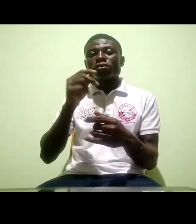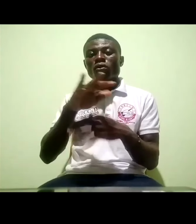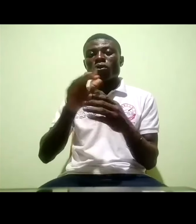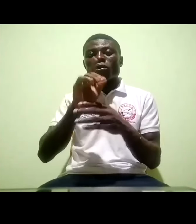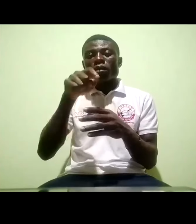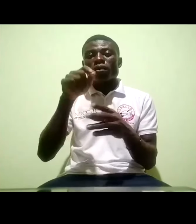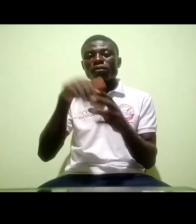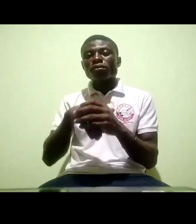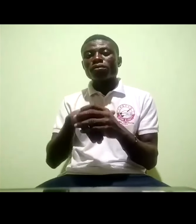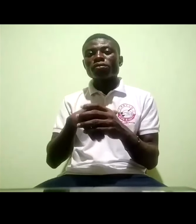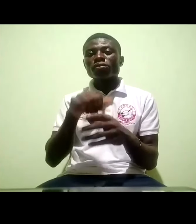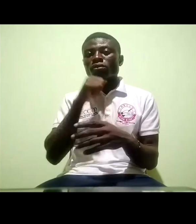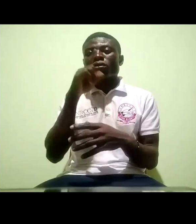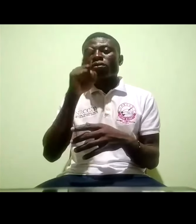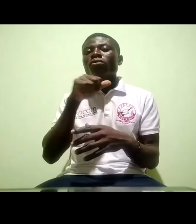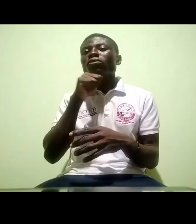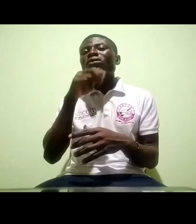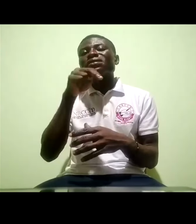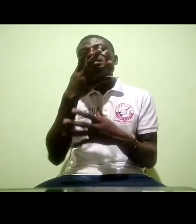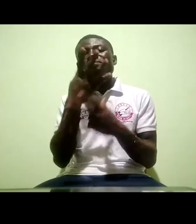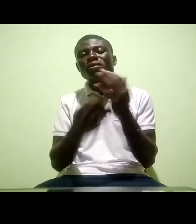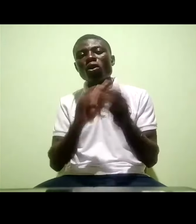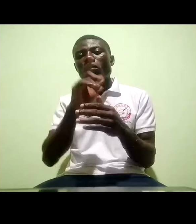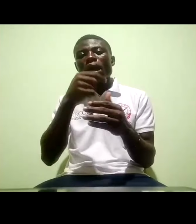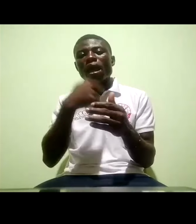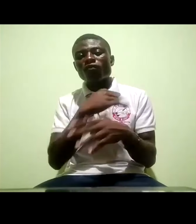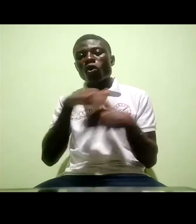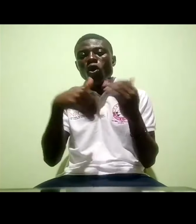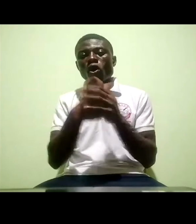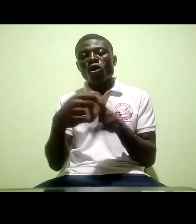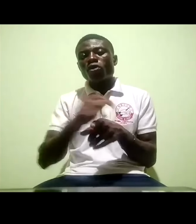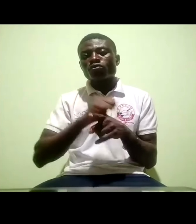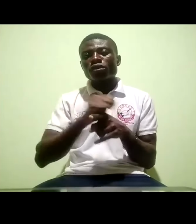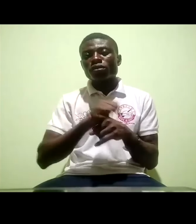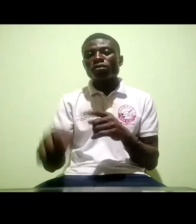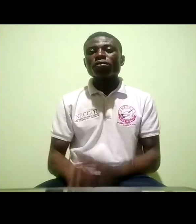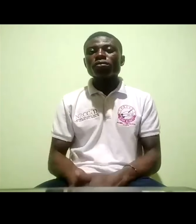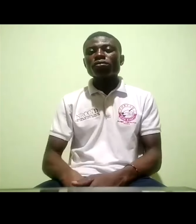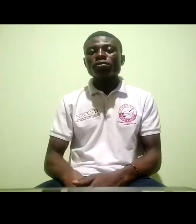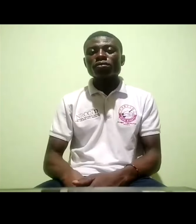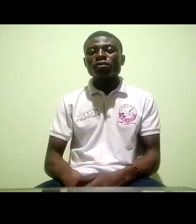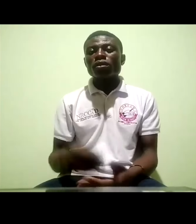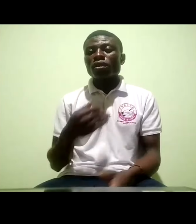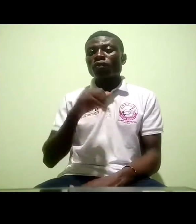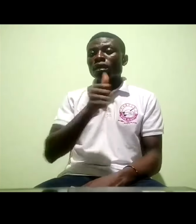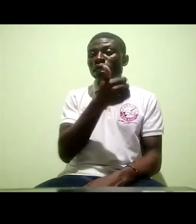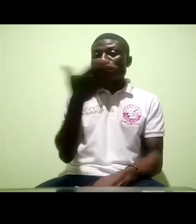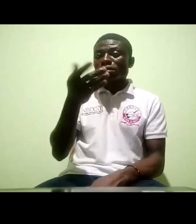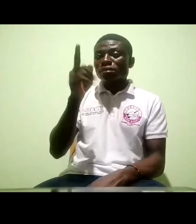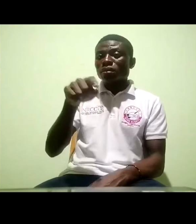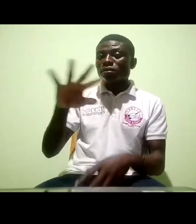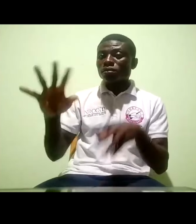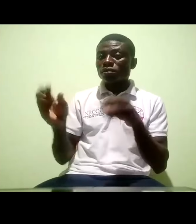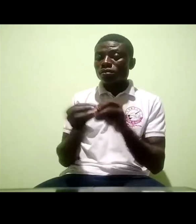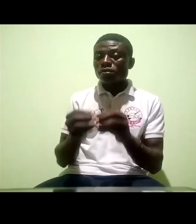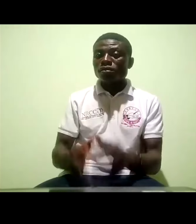to miss any of this training. Dr. Sethi, do you have anything more to ask for or